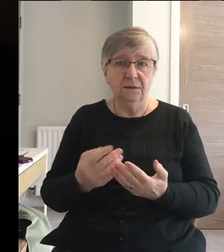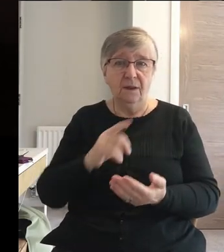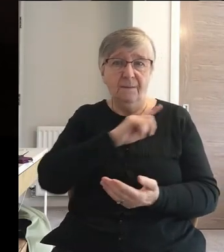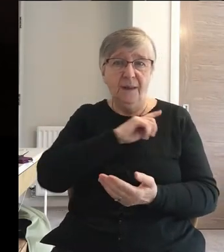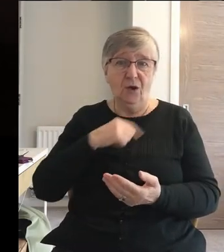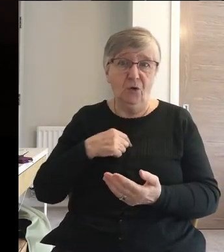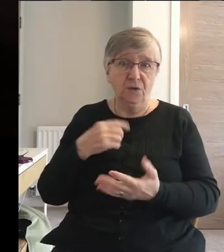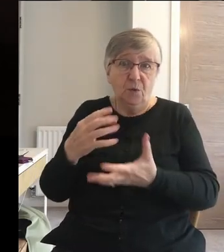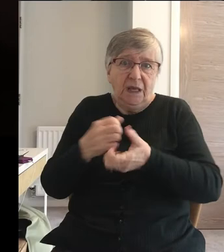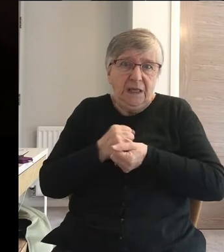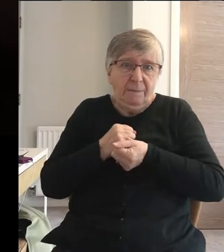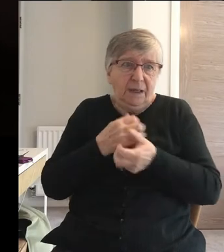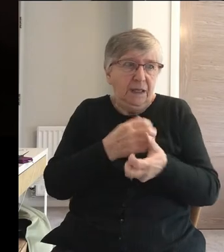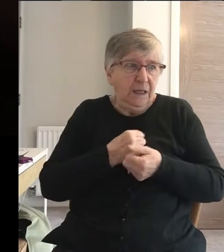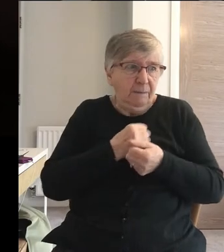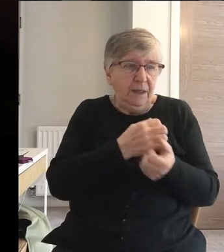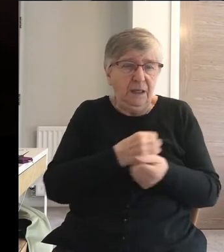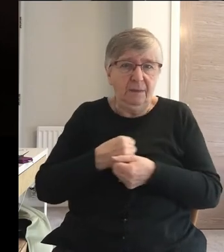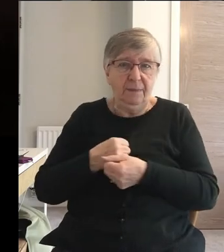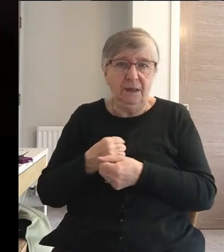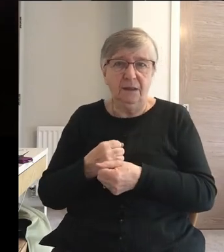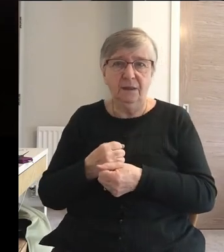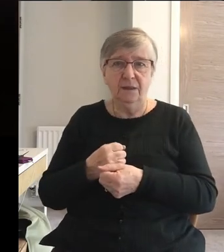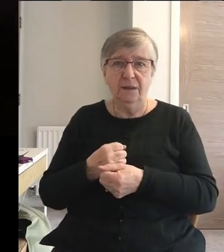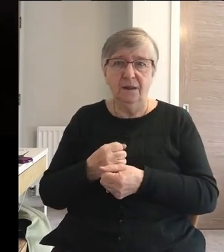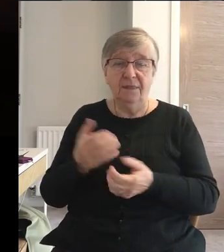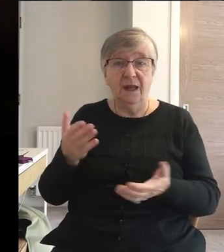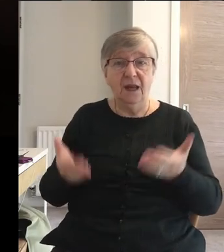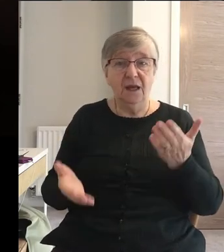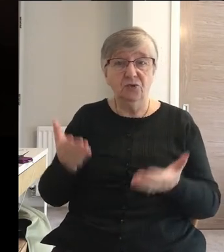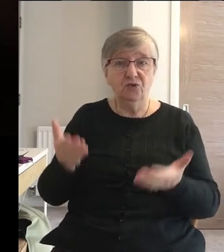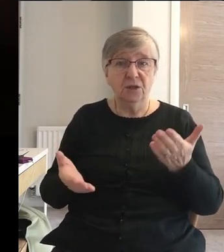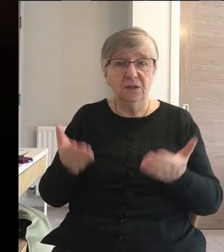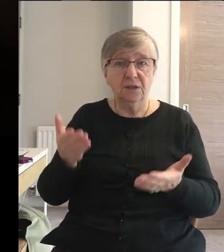because we're hoarding. And then in justice,